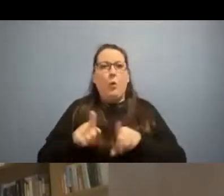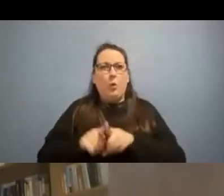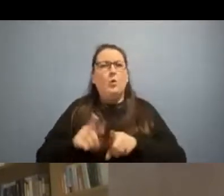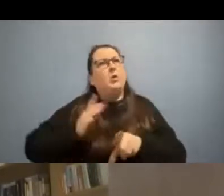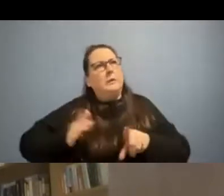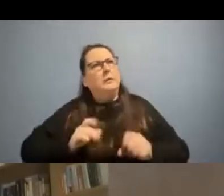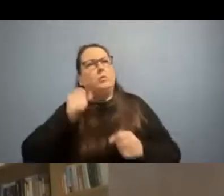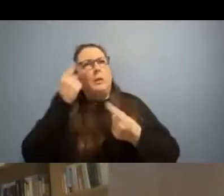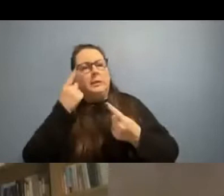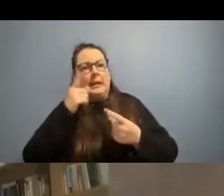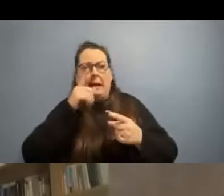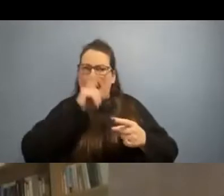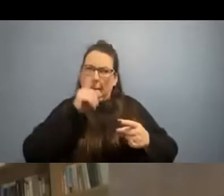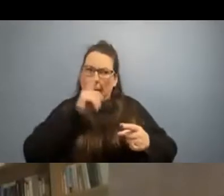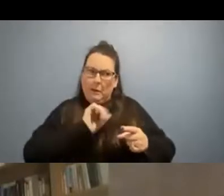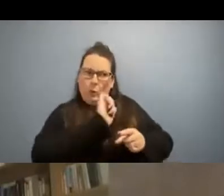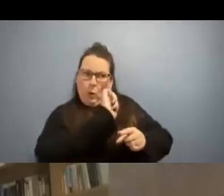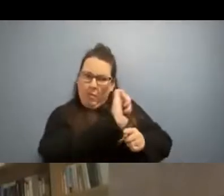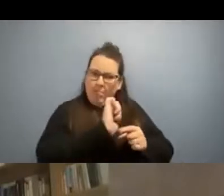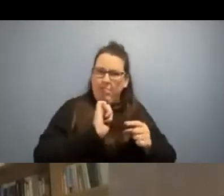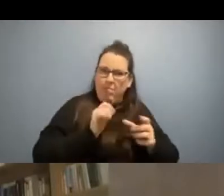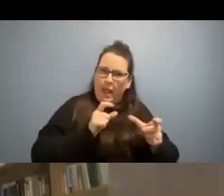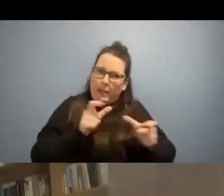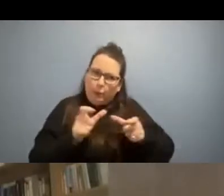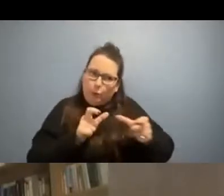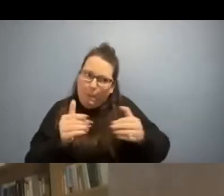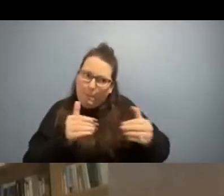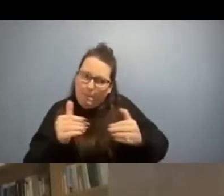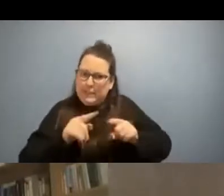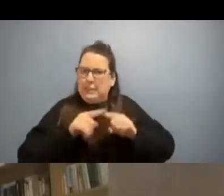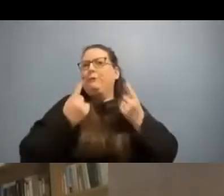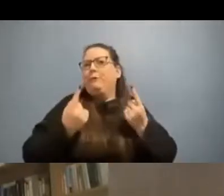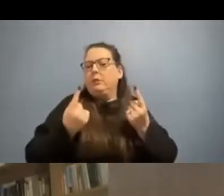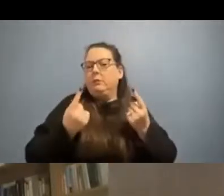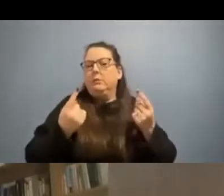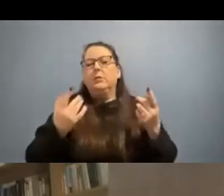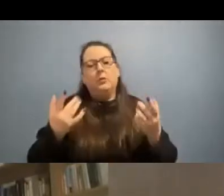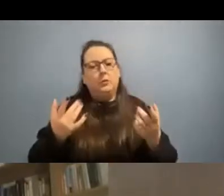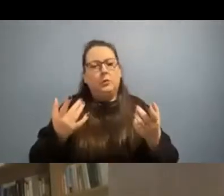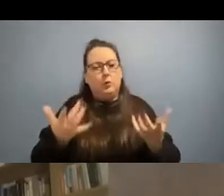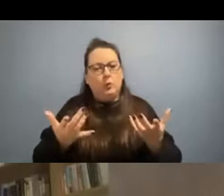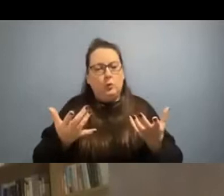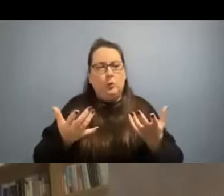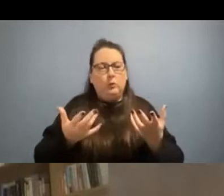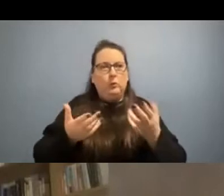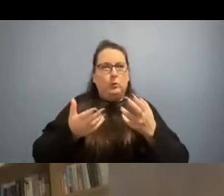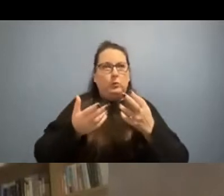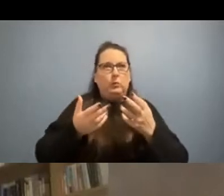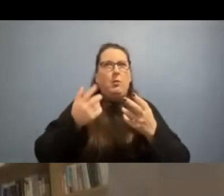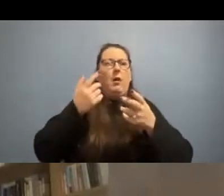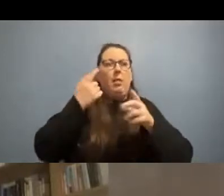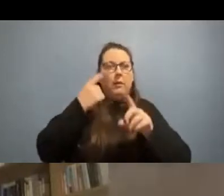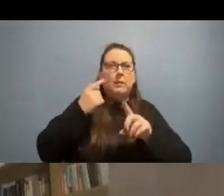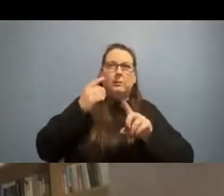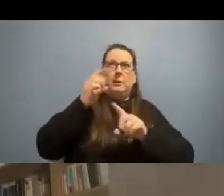differently. And the other thing we can all do, particularly those of us who have positions of authority and leadership is to